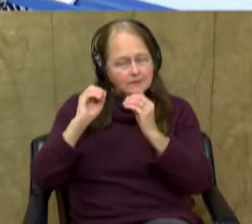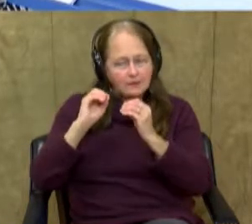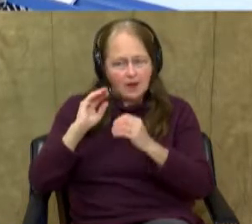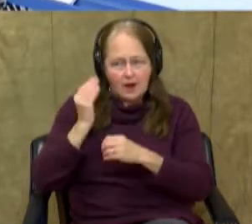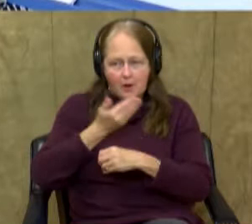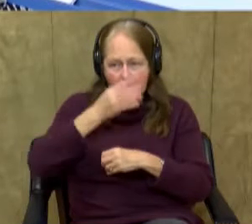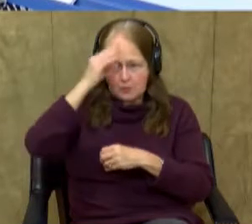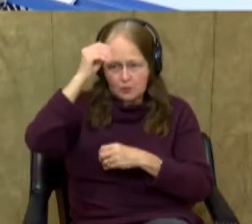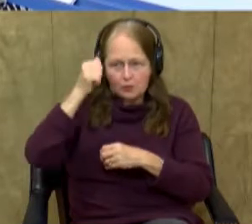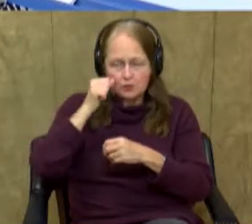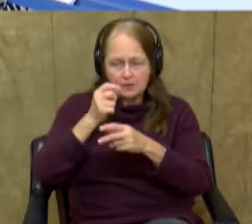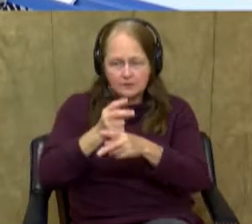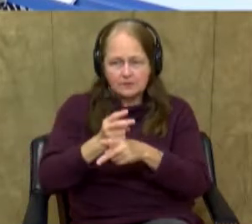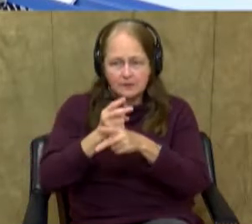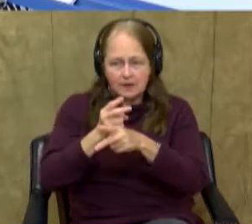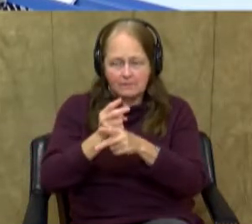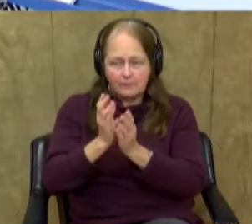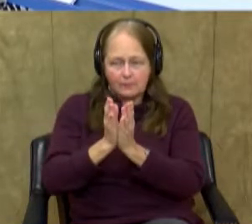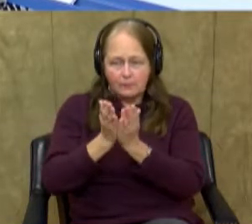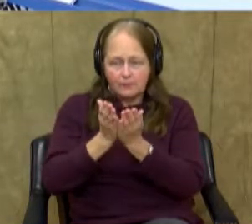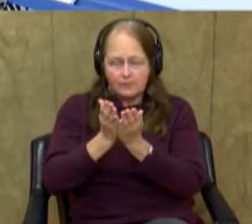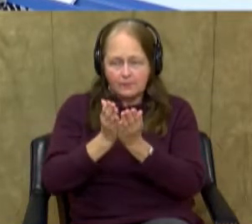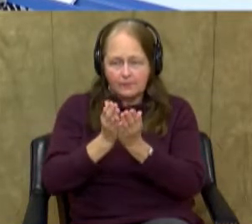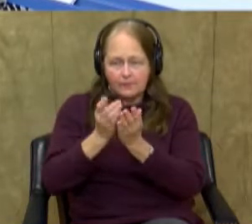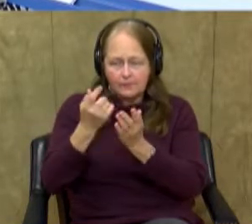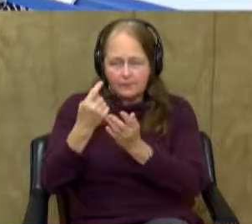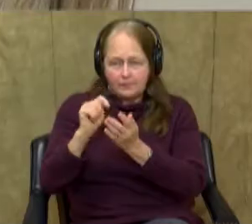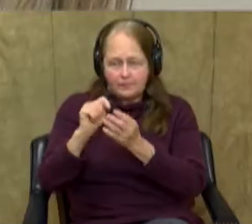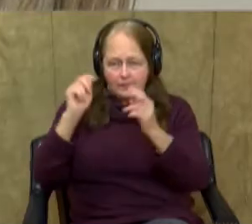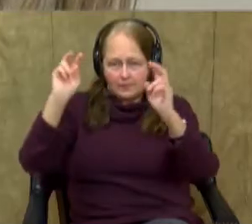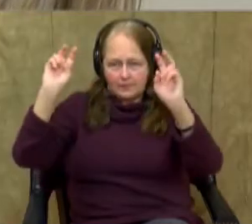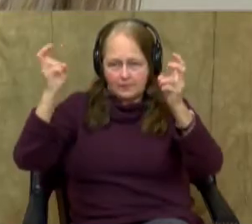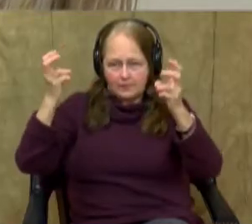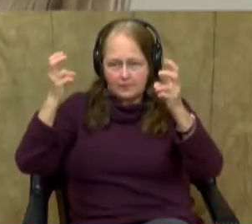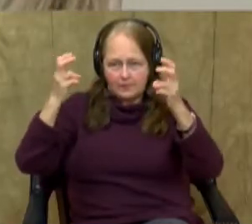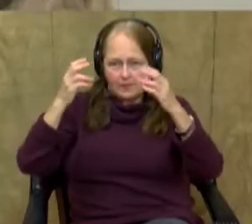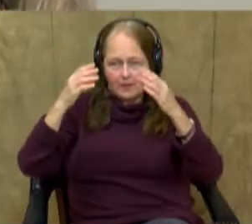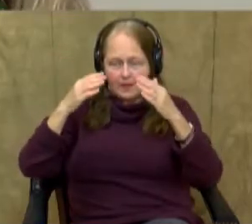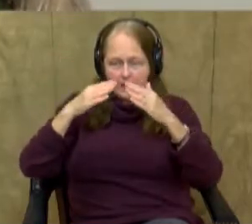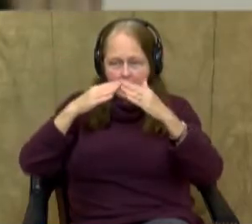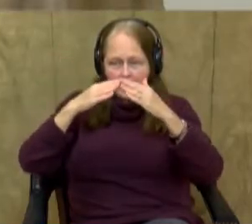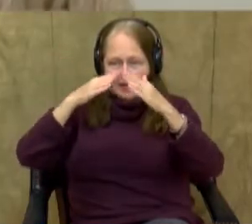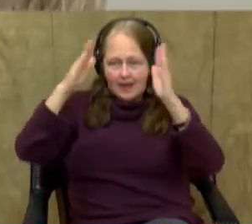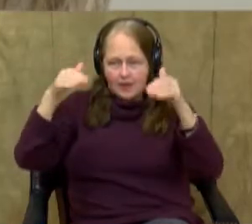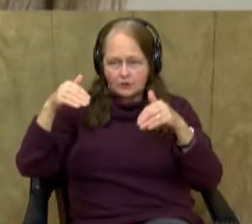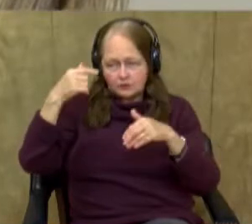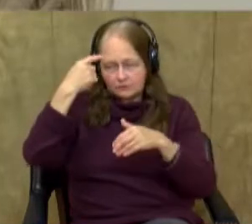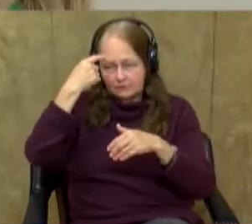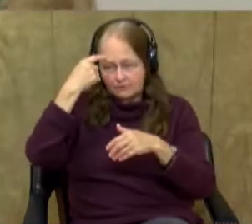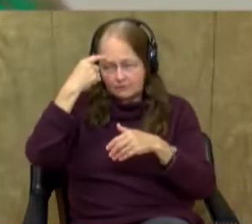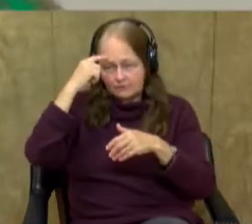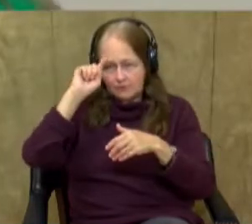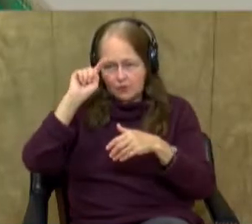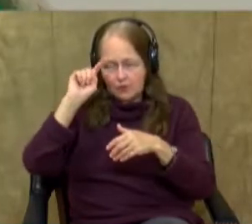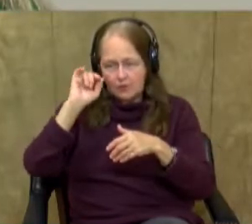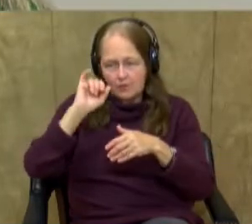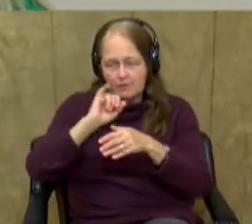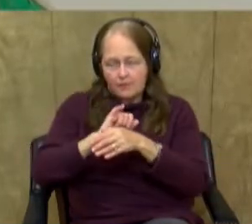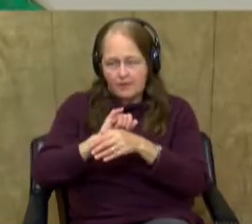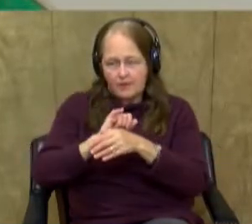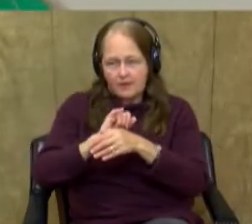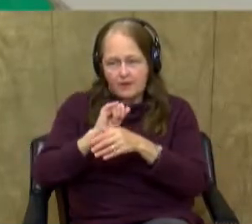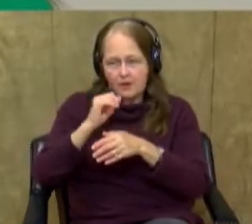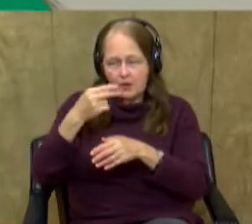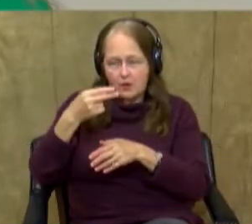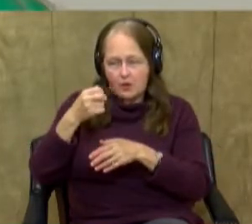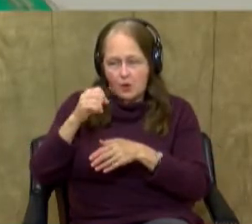care of books. So this book is called, the title is A House for a Hermit Crab, and it's written by Eric